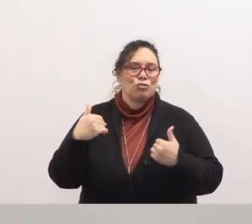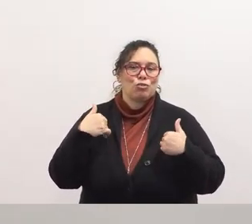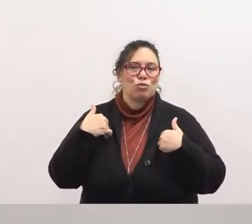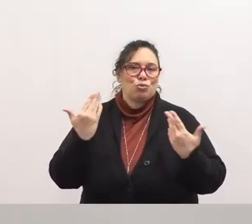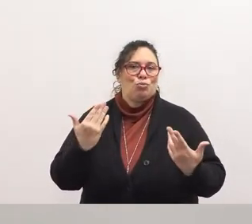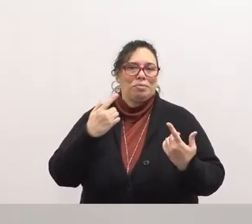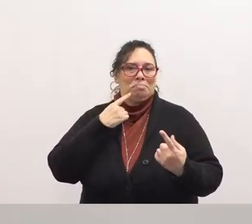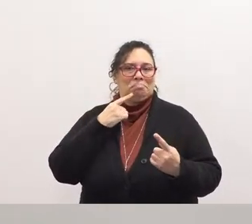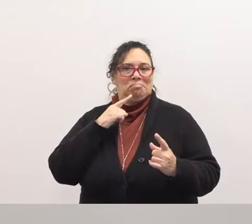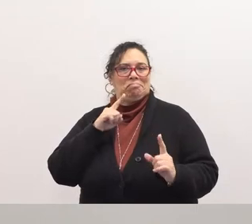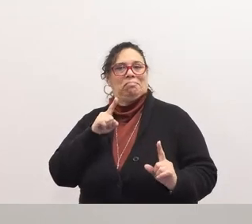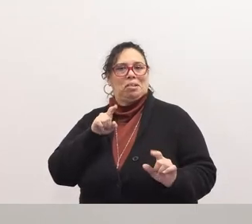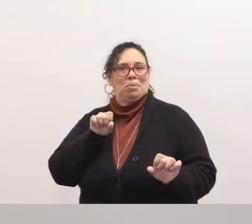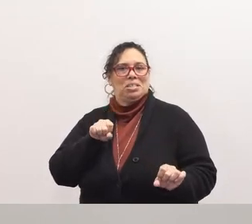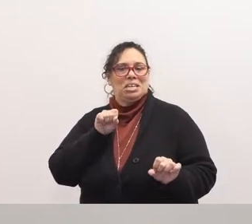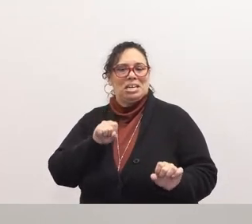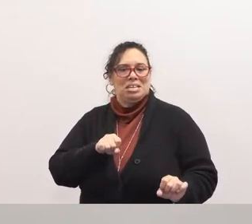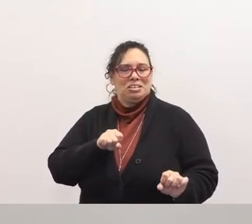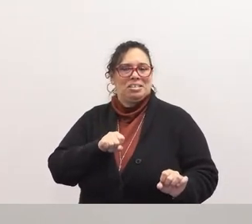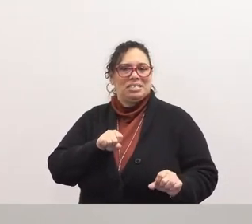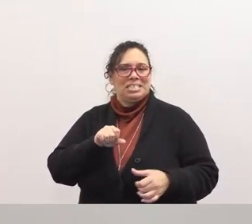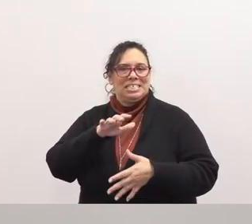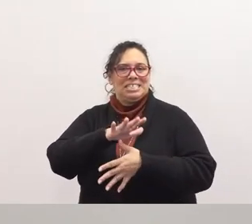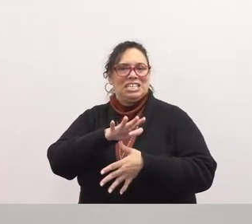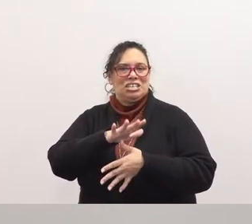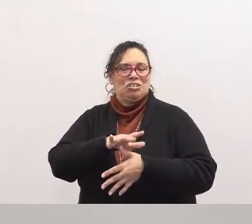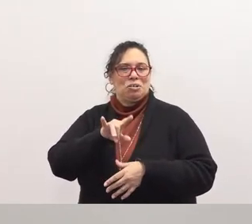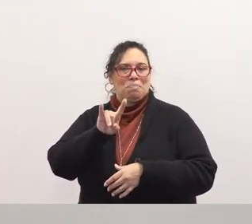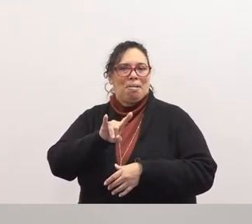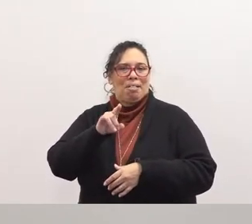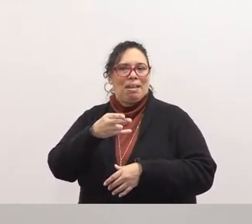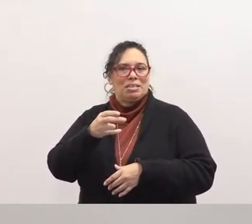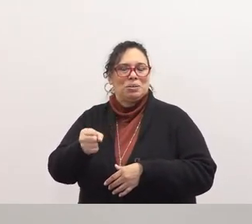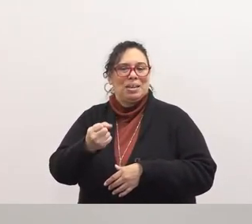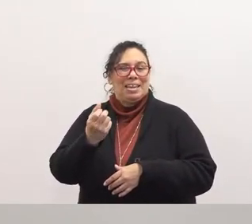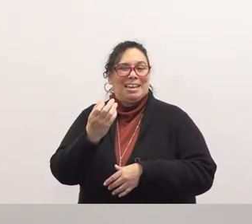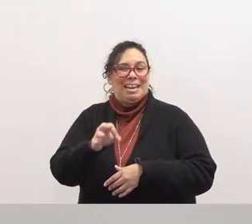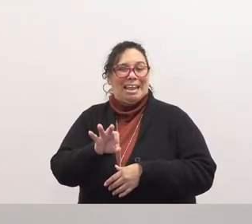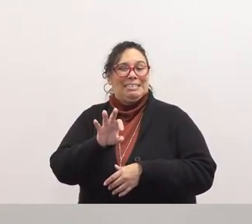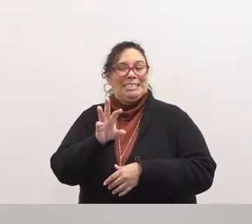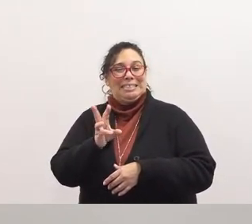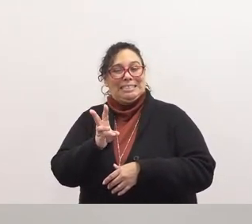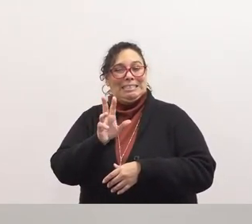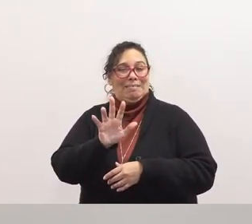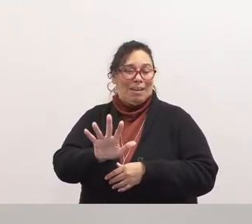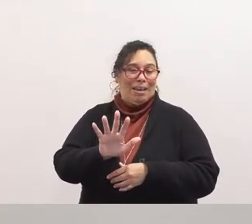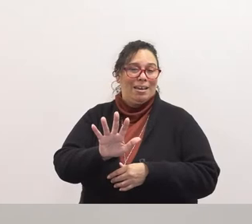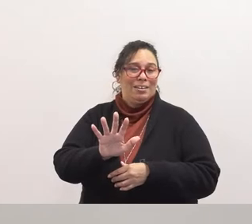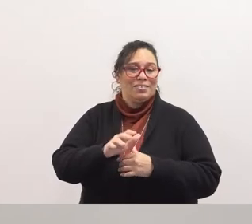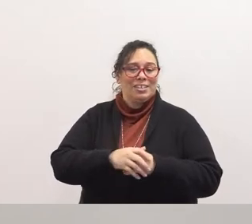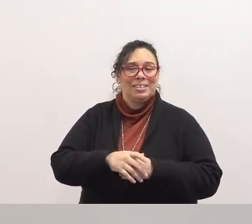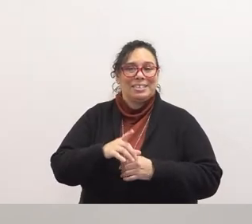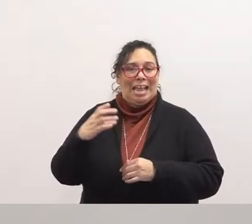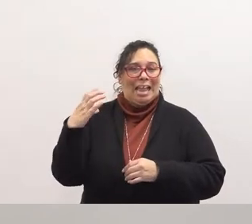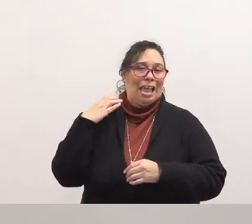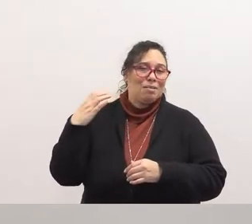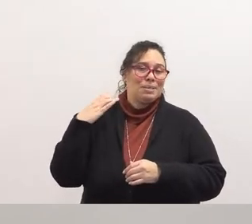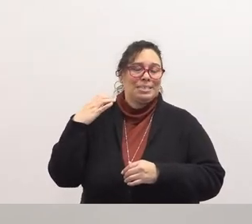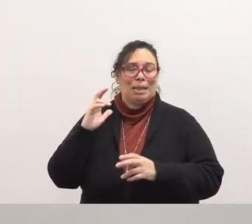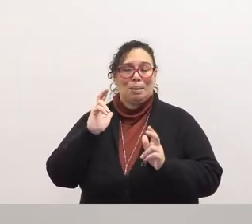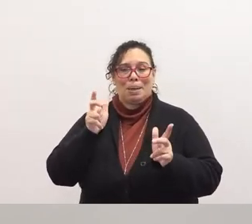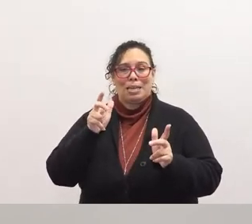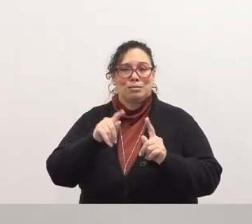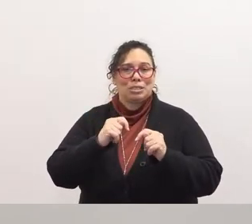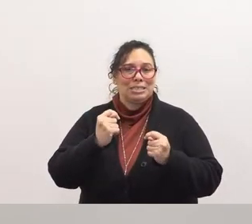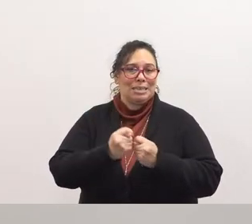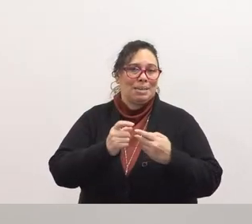potential. In his senior year at Pauley High School in 1965, he captained the basketball team and